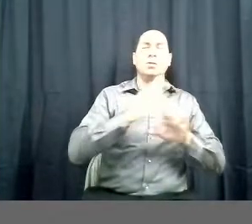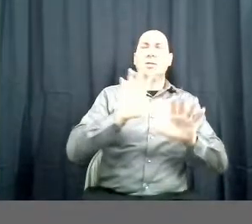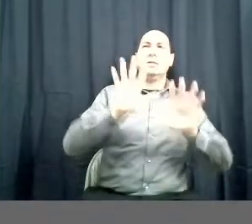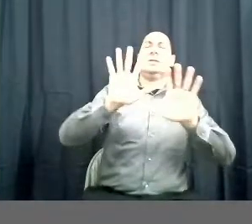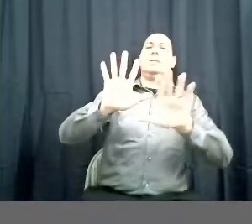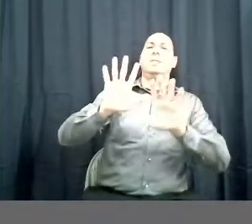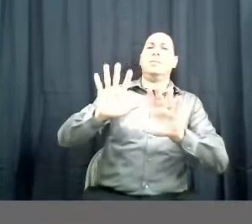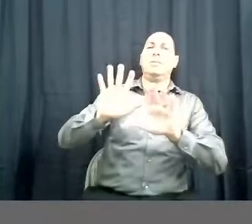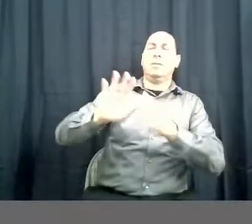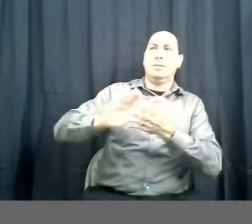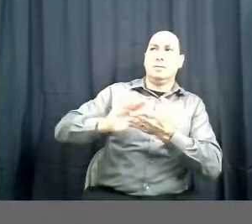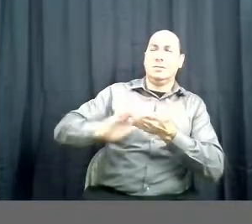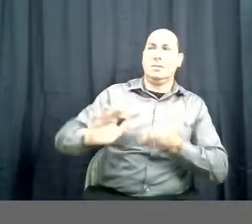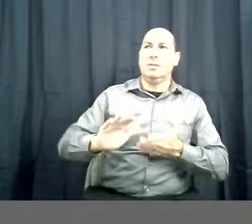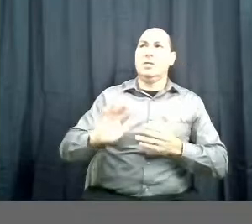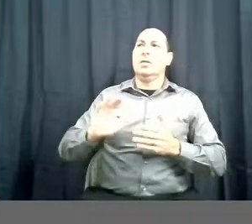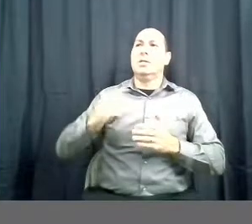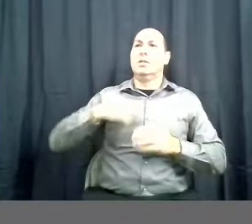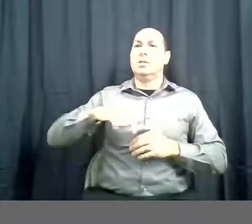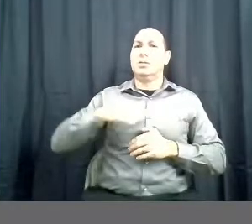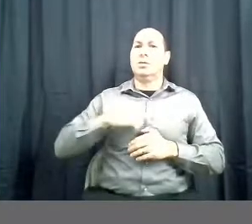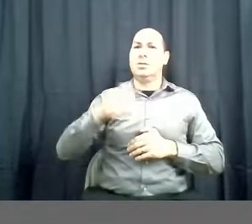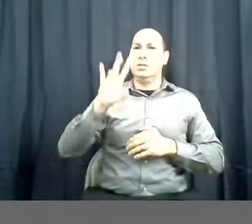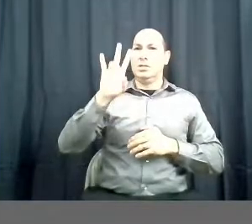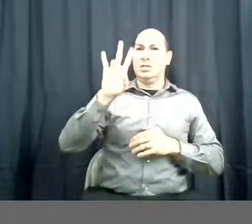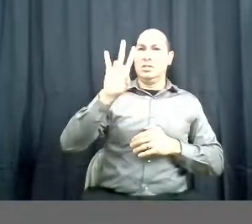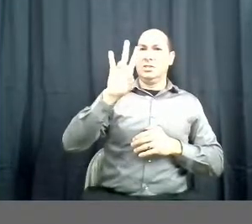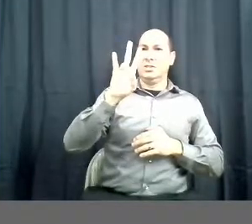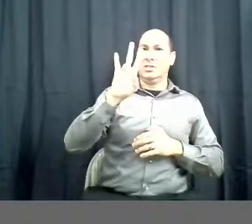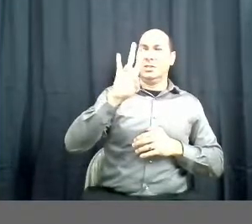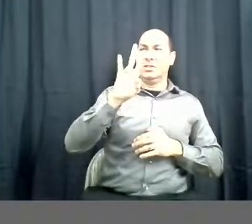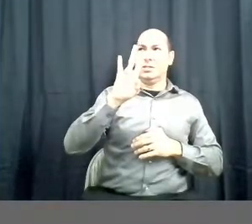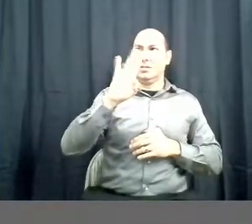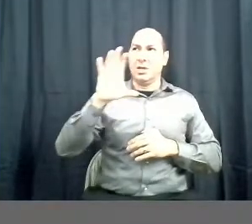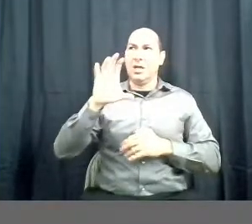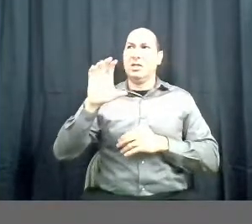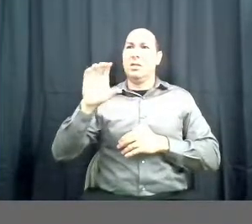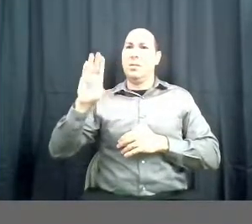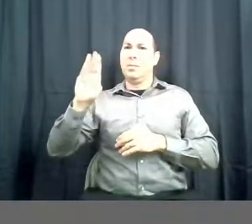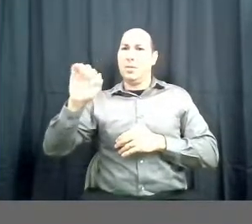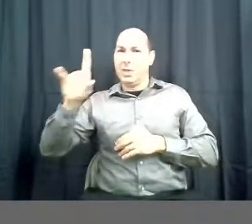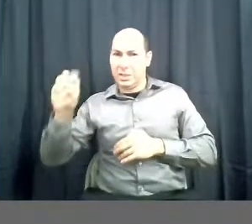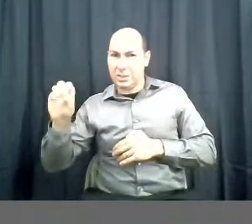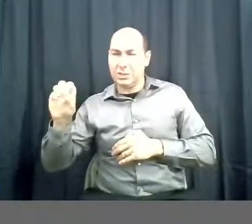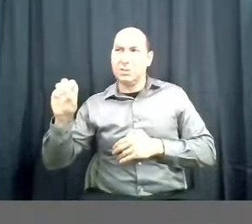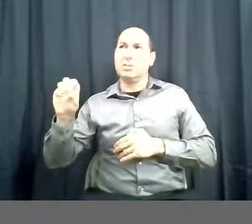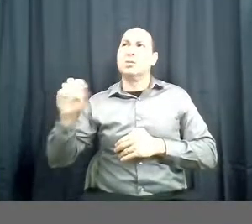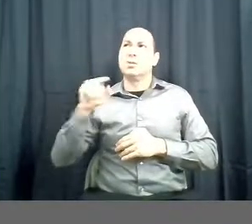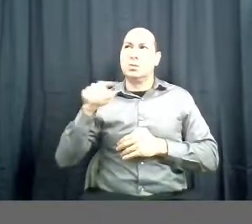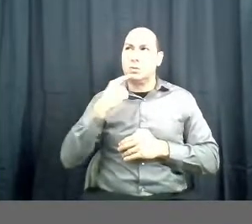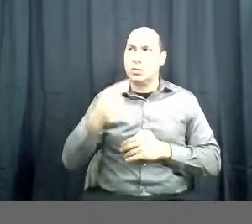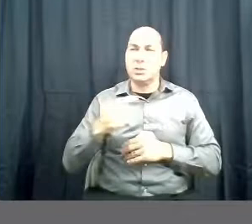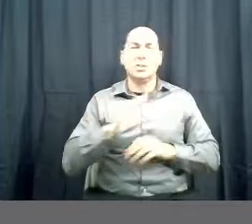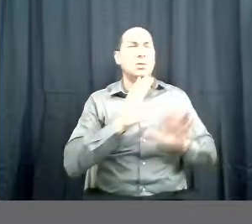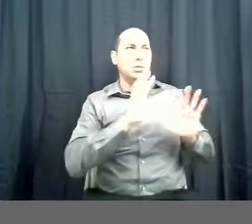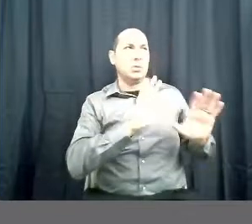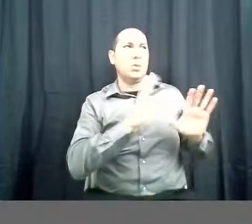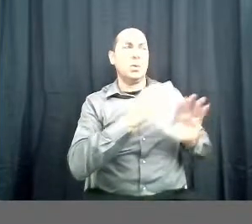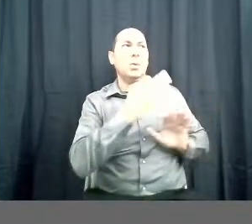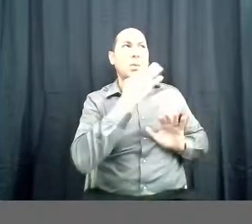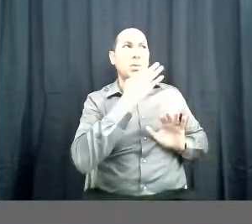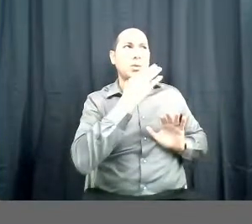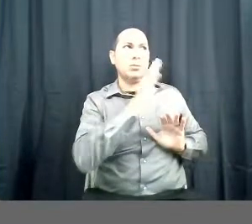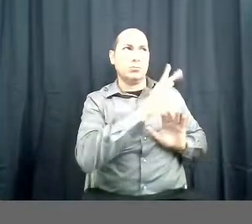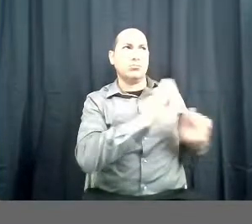by September? I think that's more than 1%. I'll get to that in a moment. It's okay. Next slide. I'm just doing it one at a time here. Go